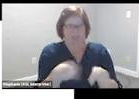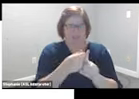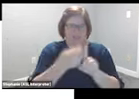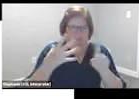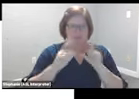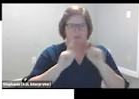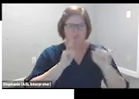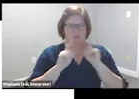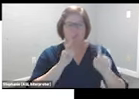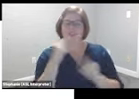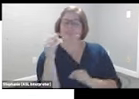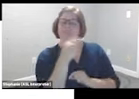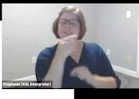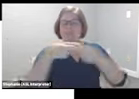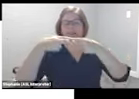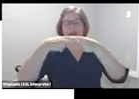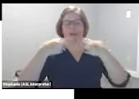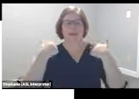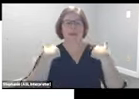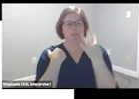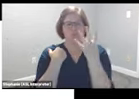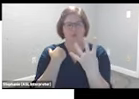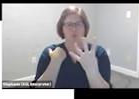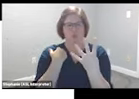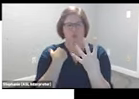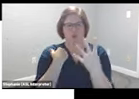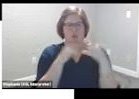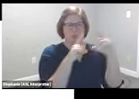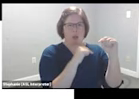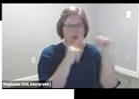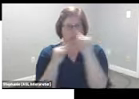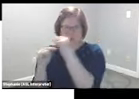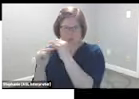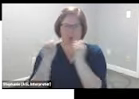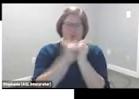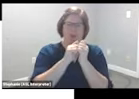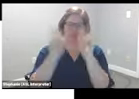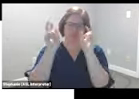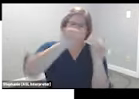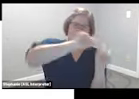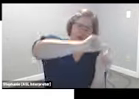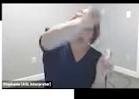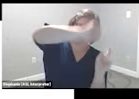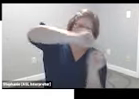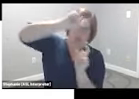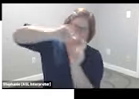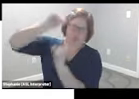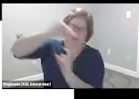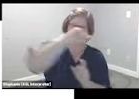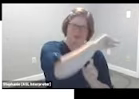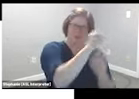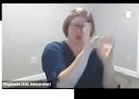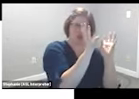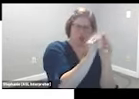a graphic that has 4 boxes with vertical titles: conferences, networks,